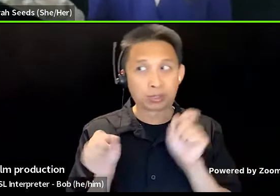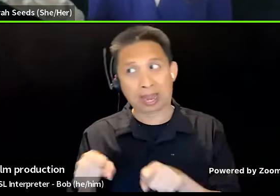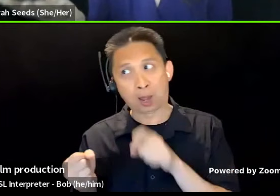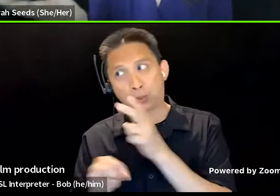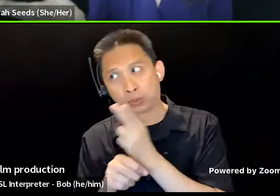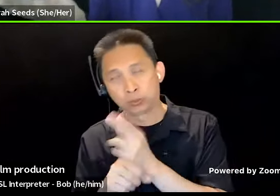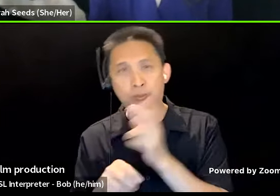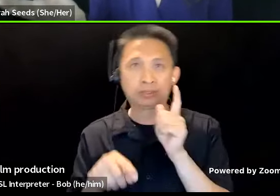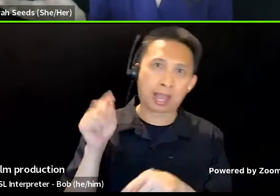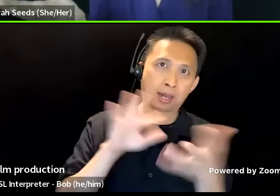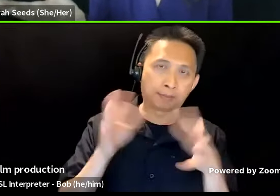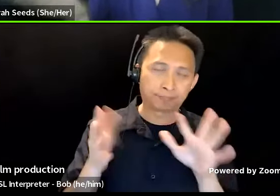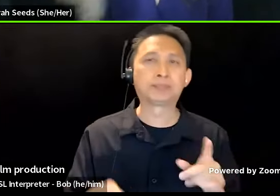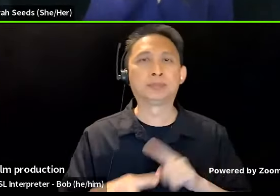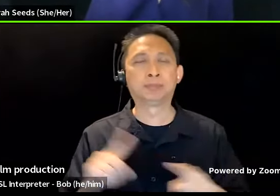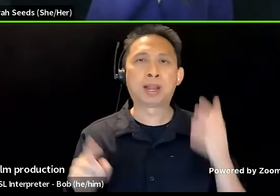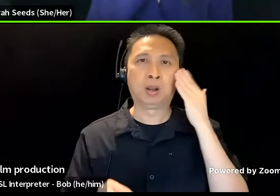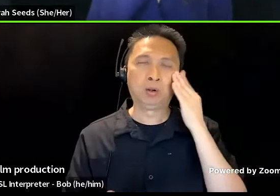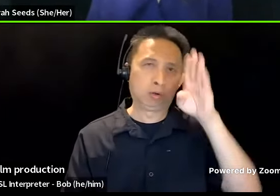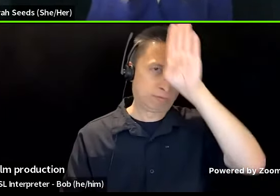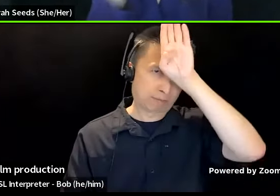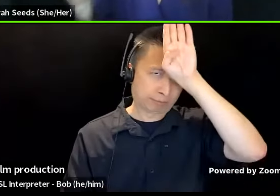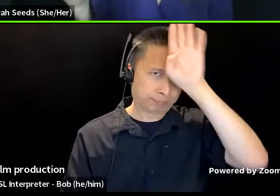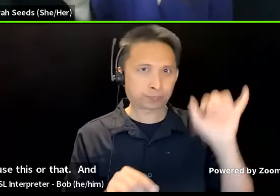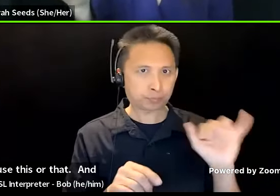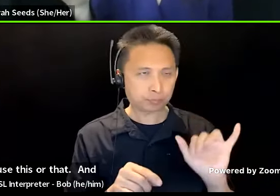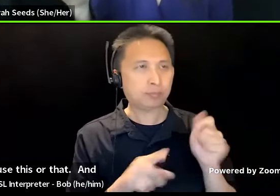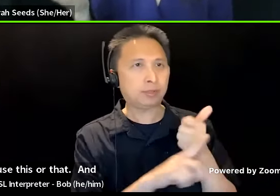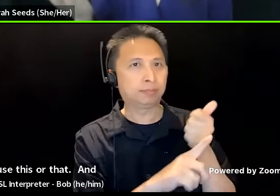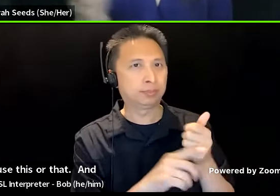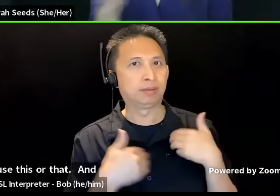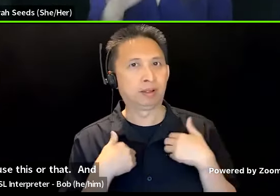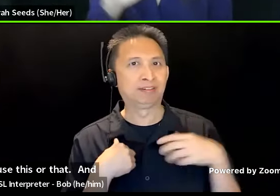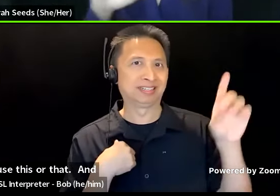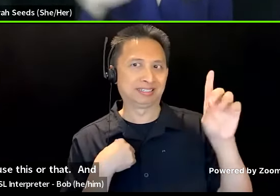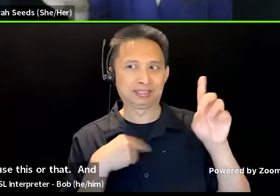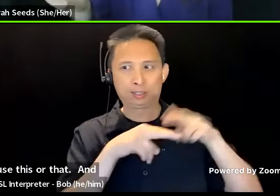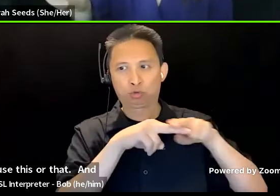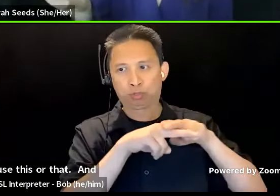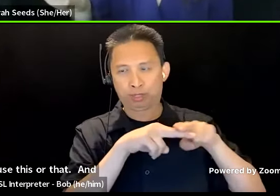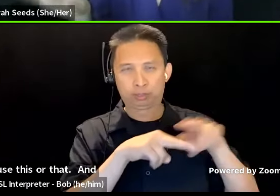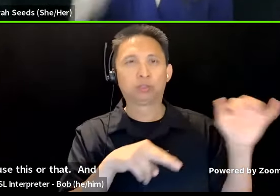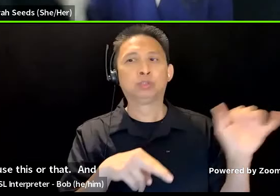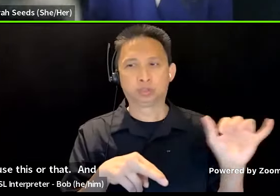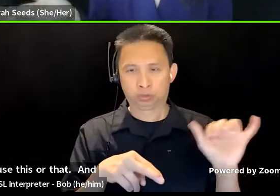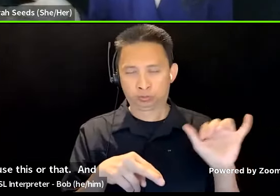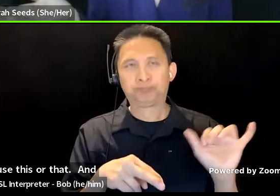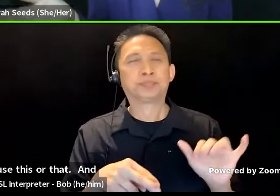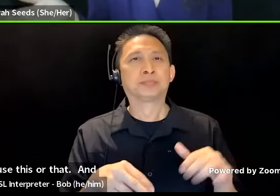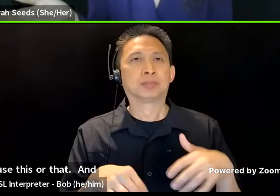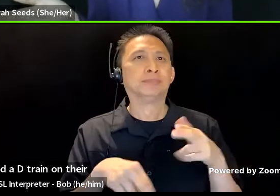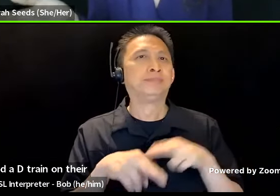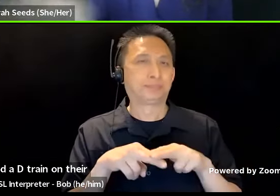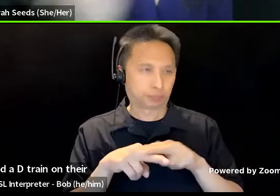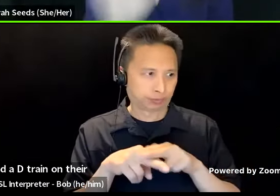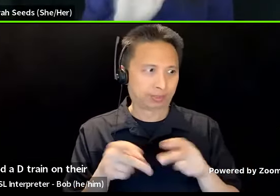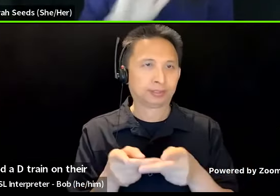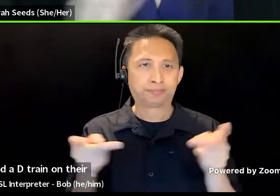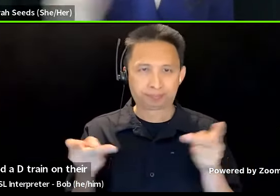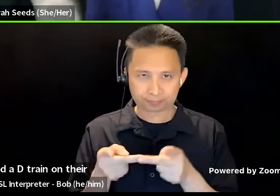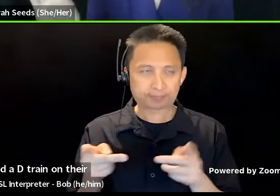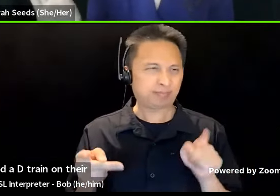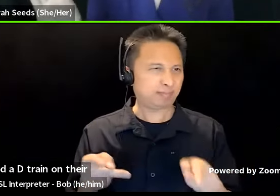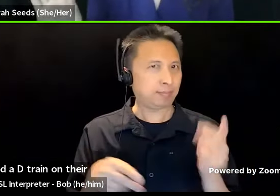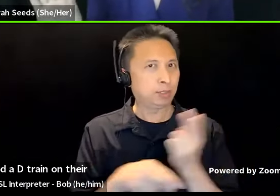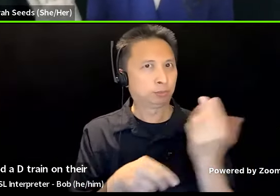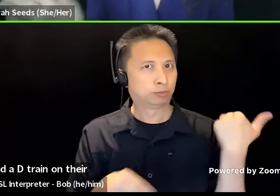also knew that the firefighters had a D train on their training site that they'd used to let people film in. Right